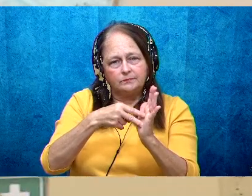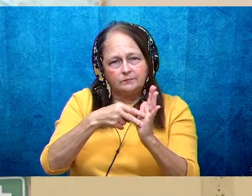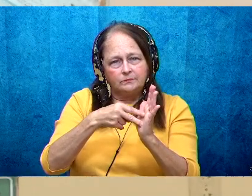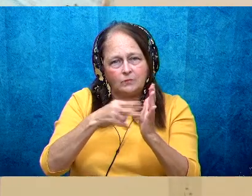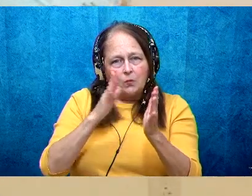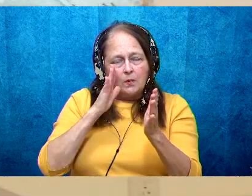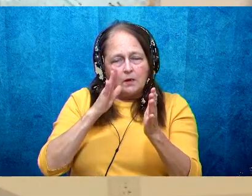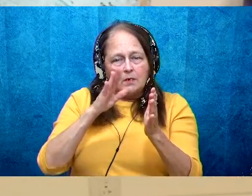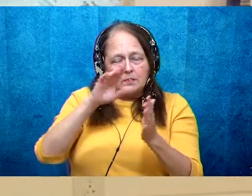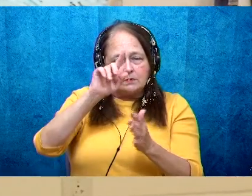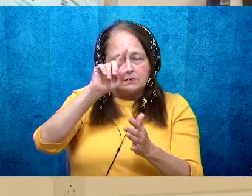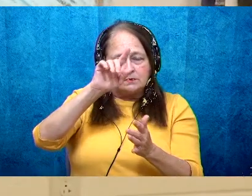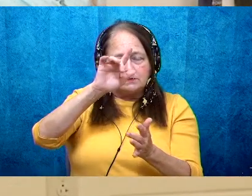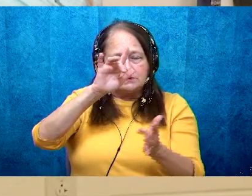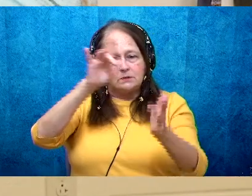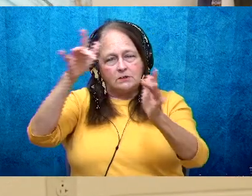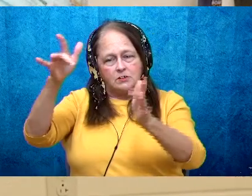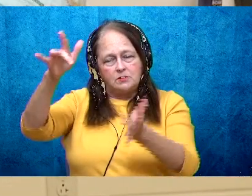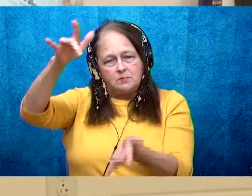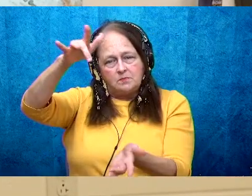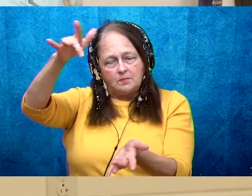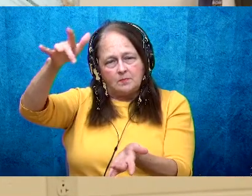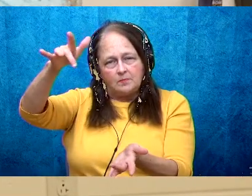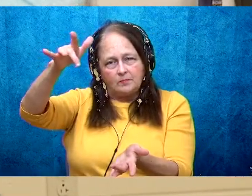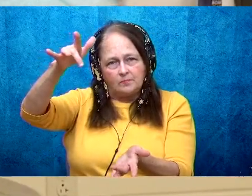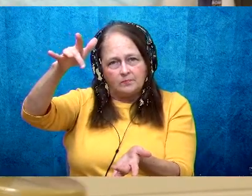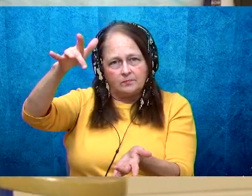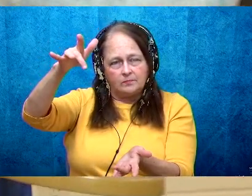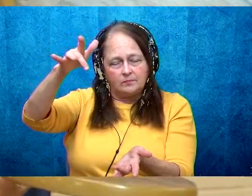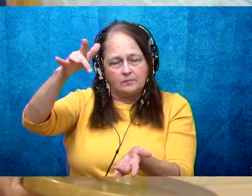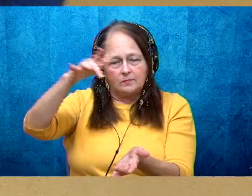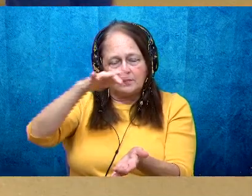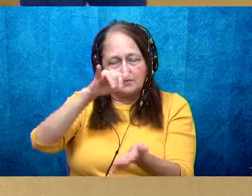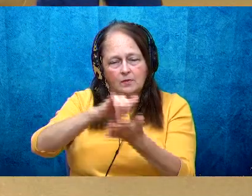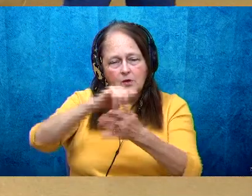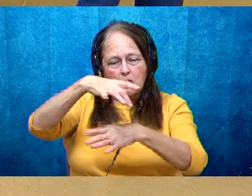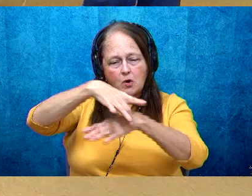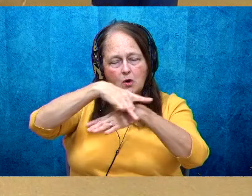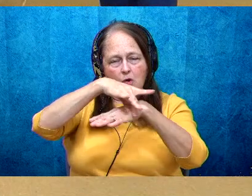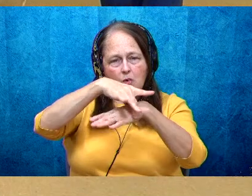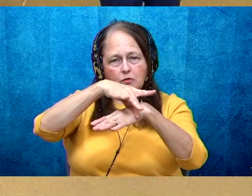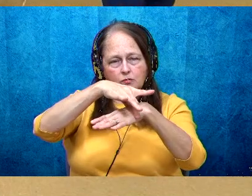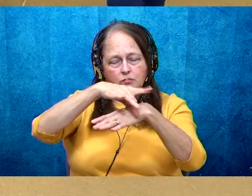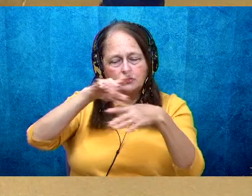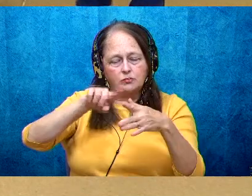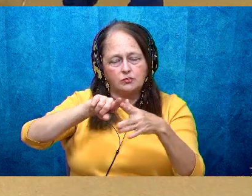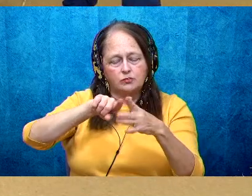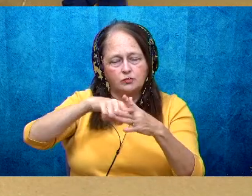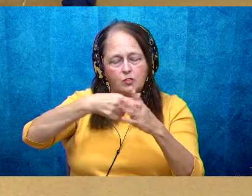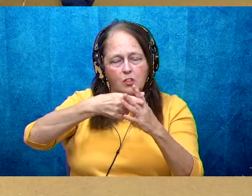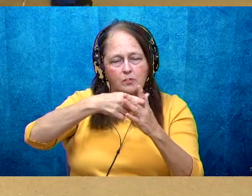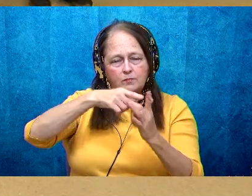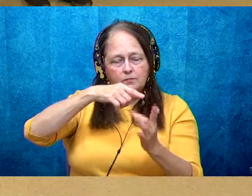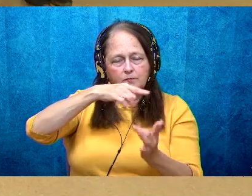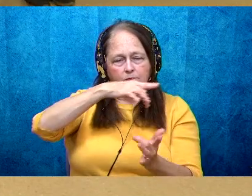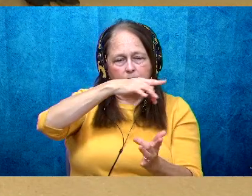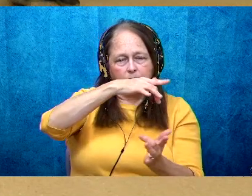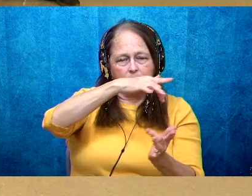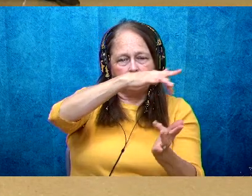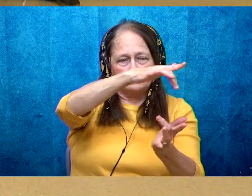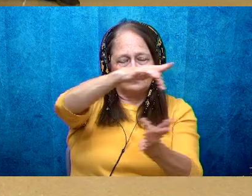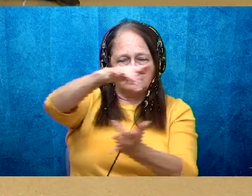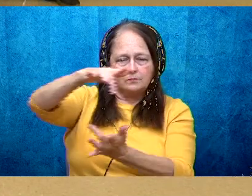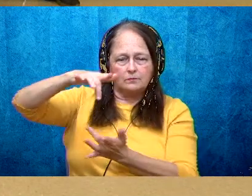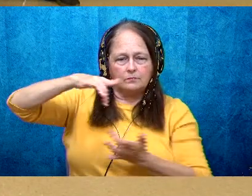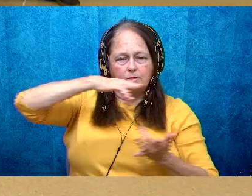we're tilted kind of like this, as the Earth starts revolving around the sun,